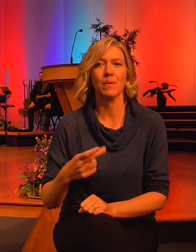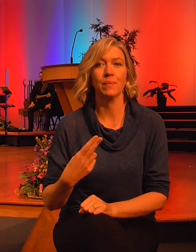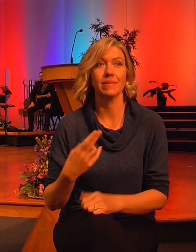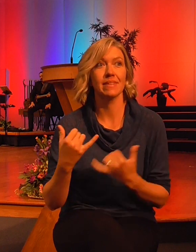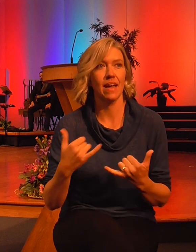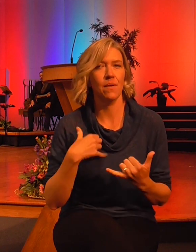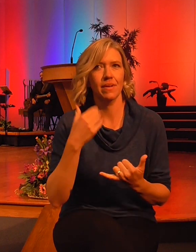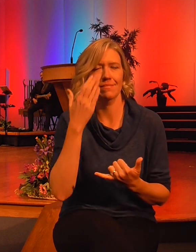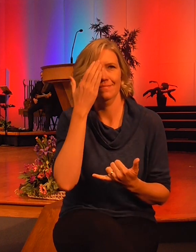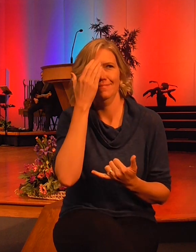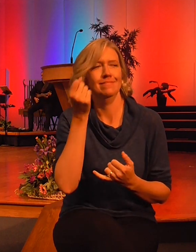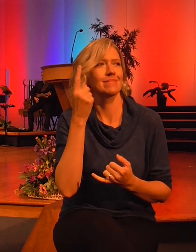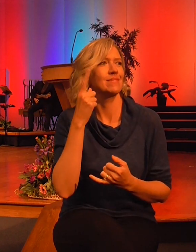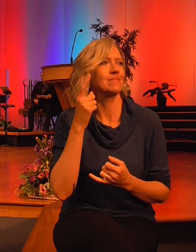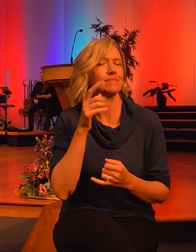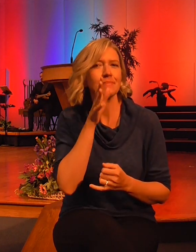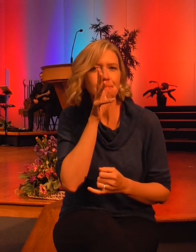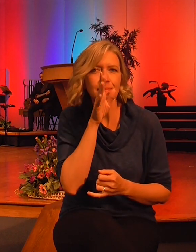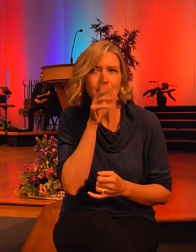Now I know why.